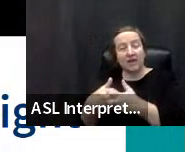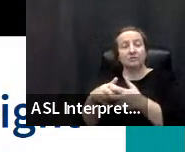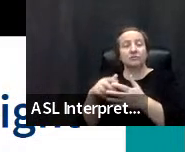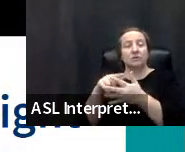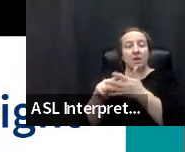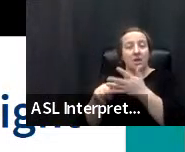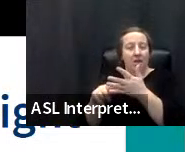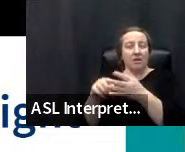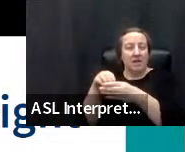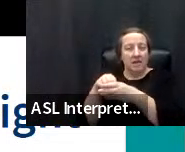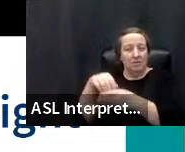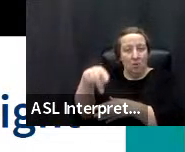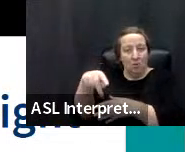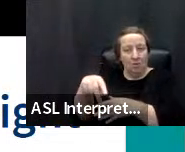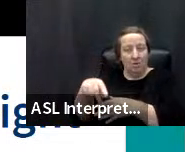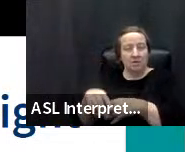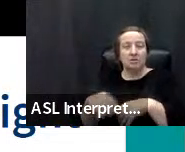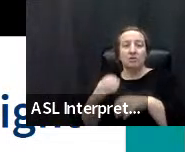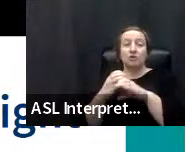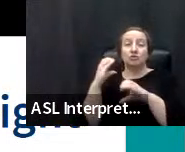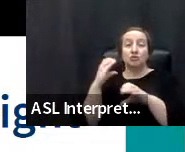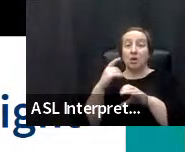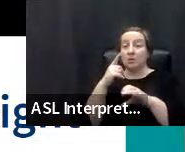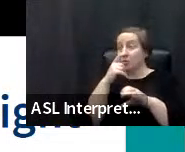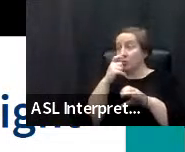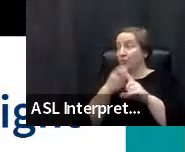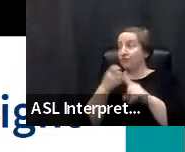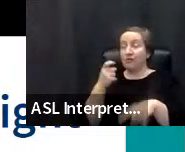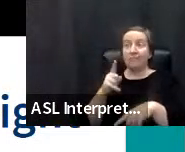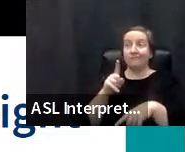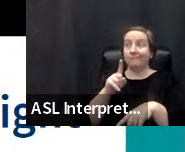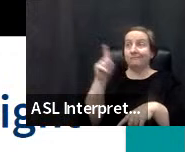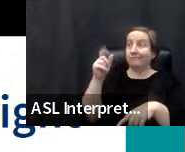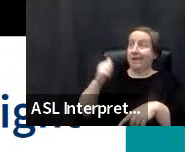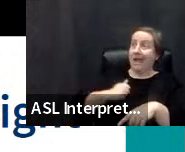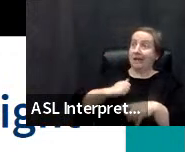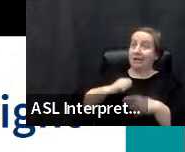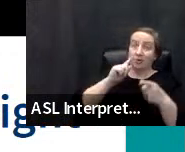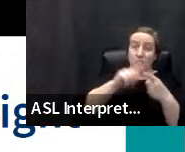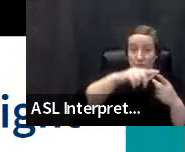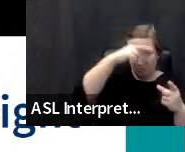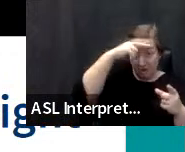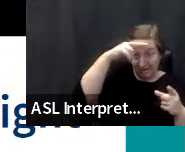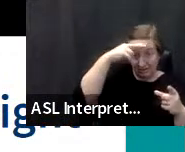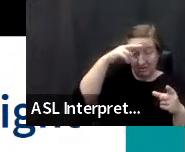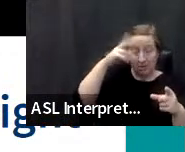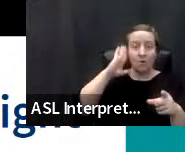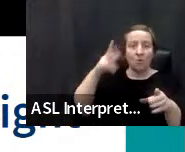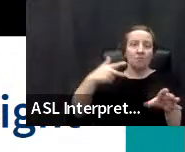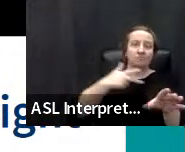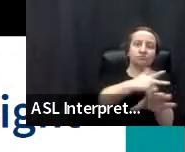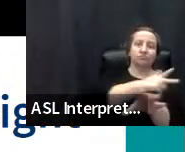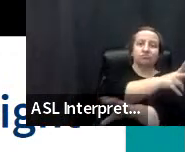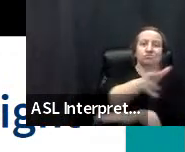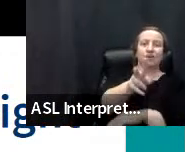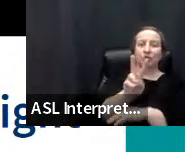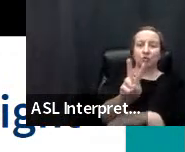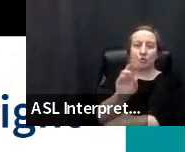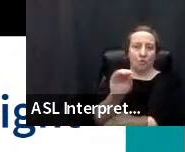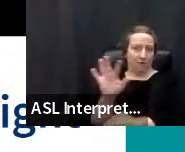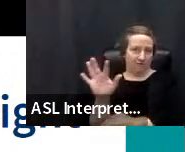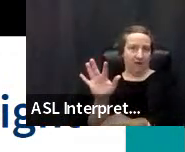that. Trucks that are destined from Canada to Mexico are going to take 205